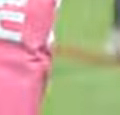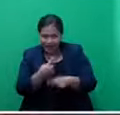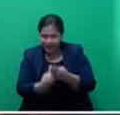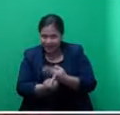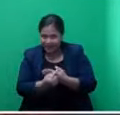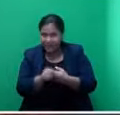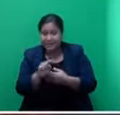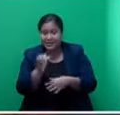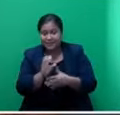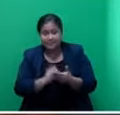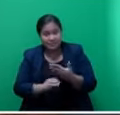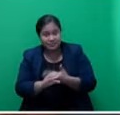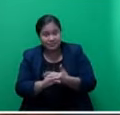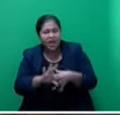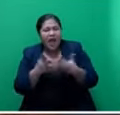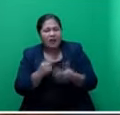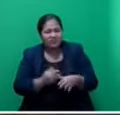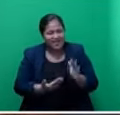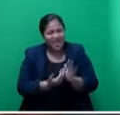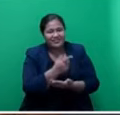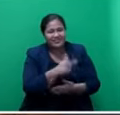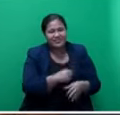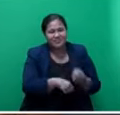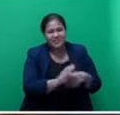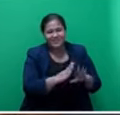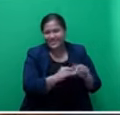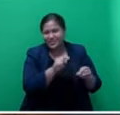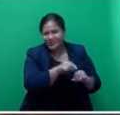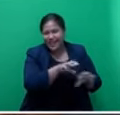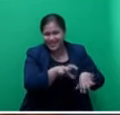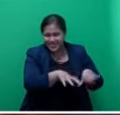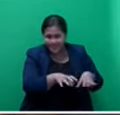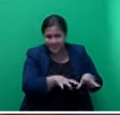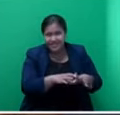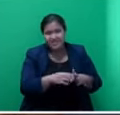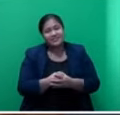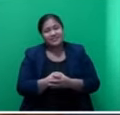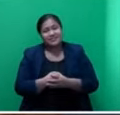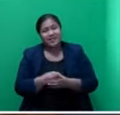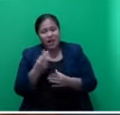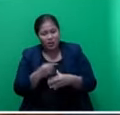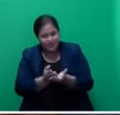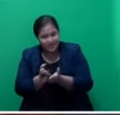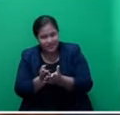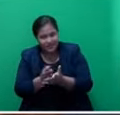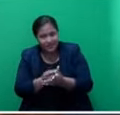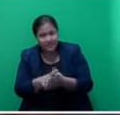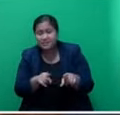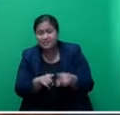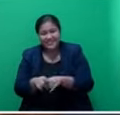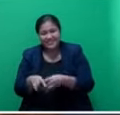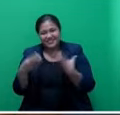the victim to enter into sexual servitude. There's also the definition of sexual service, means the commercial use